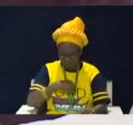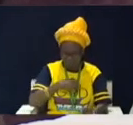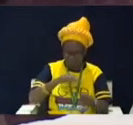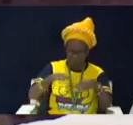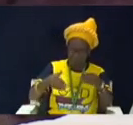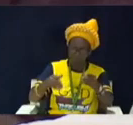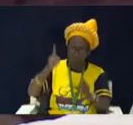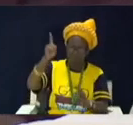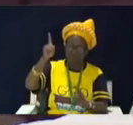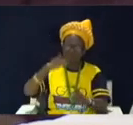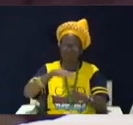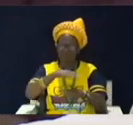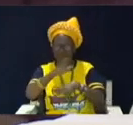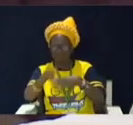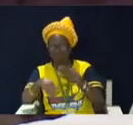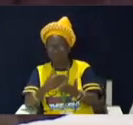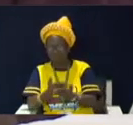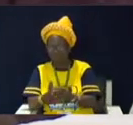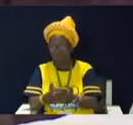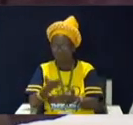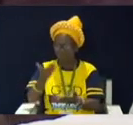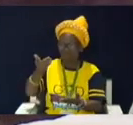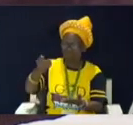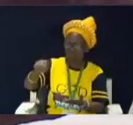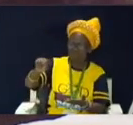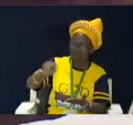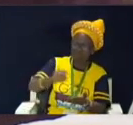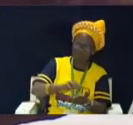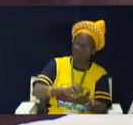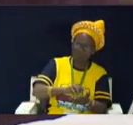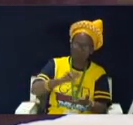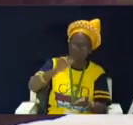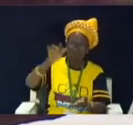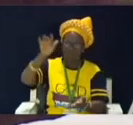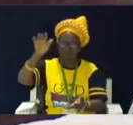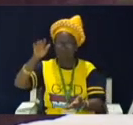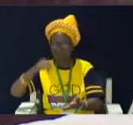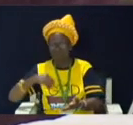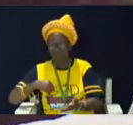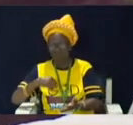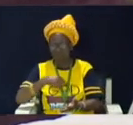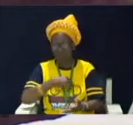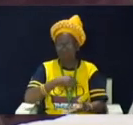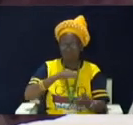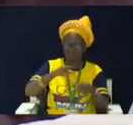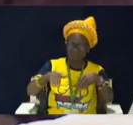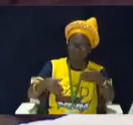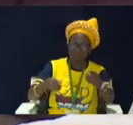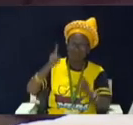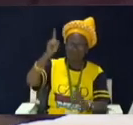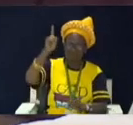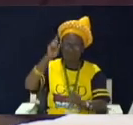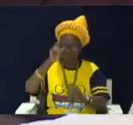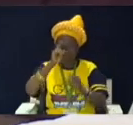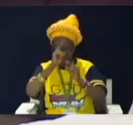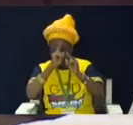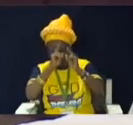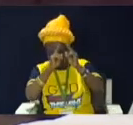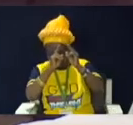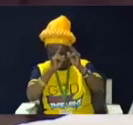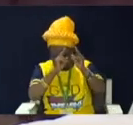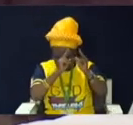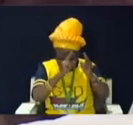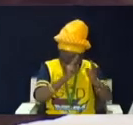honor. We give you all the glory. We give you